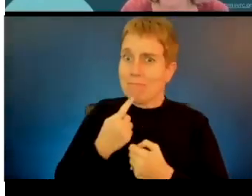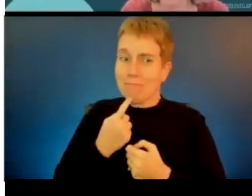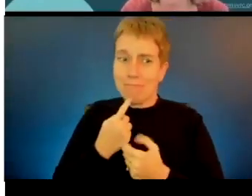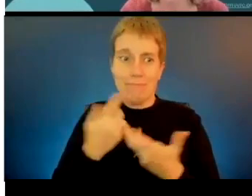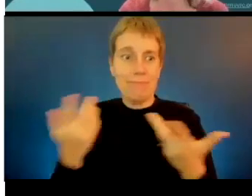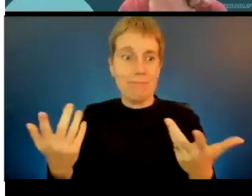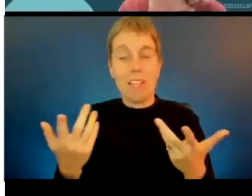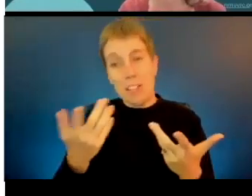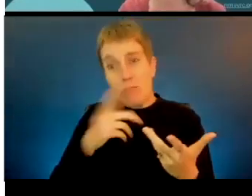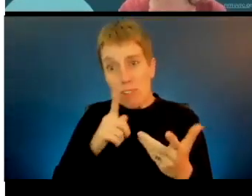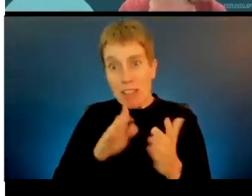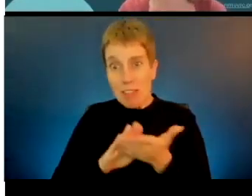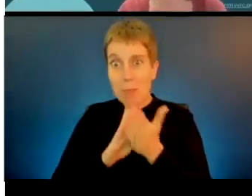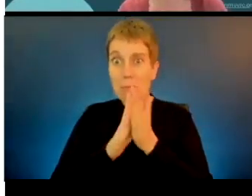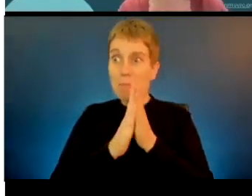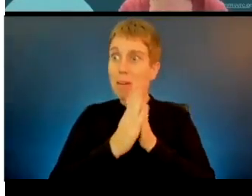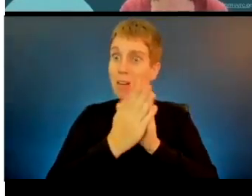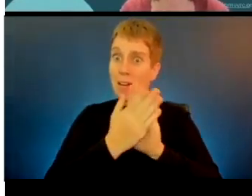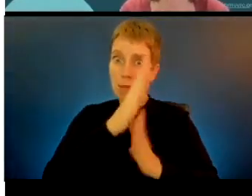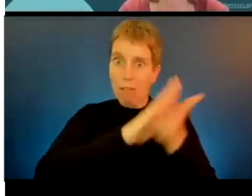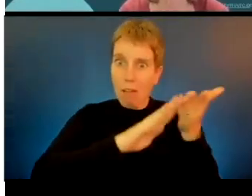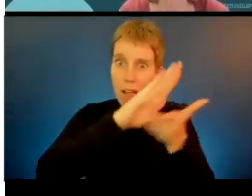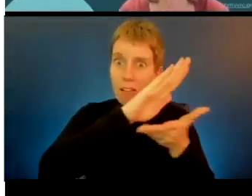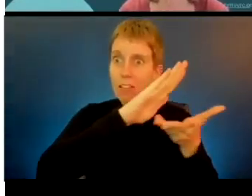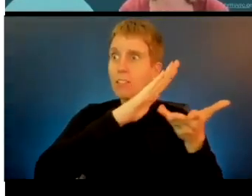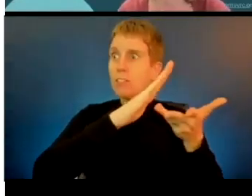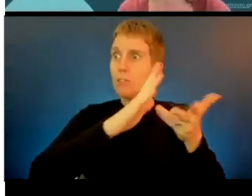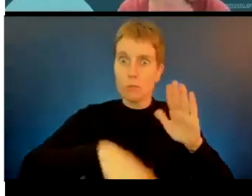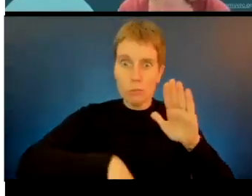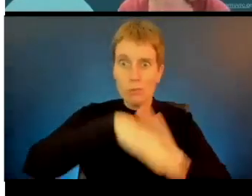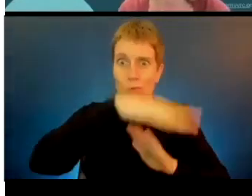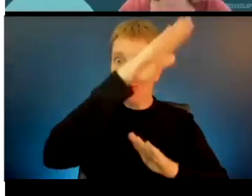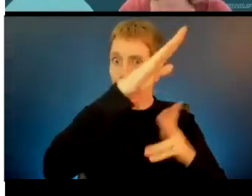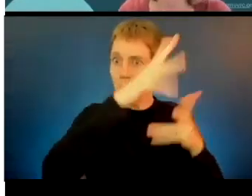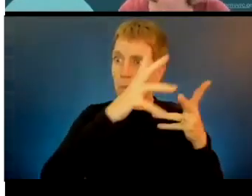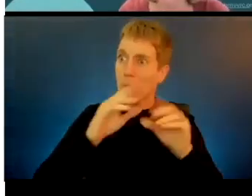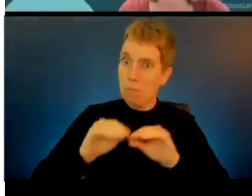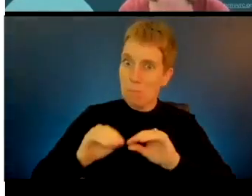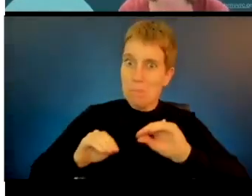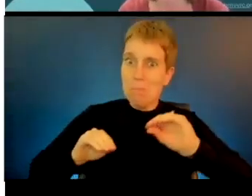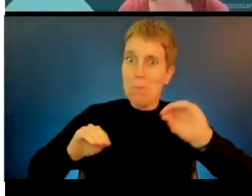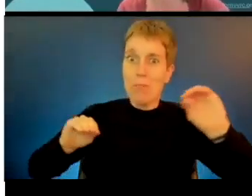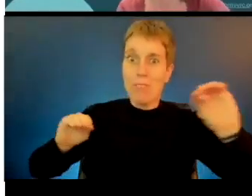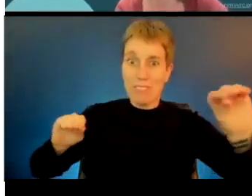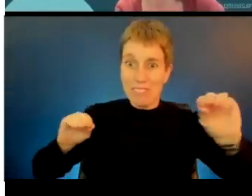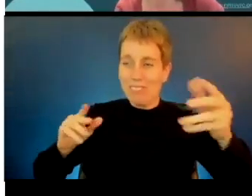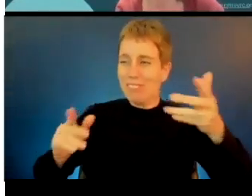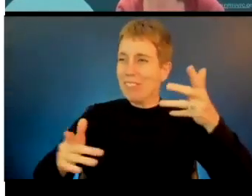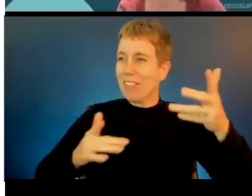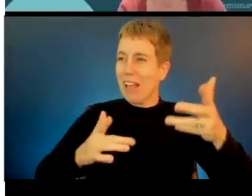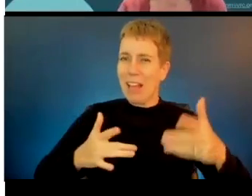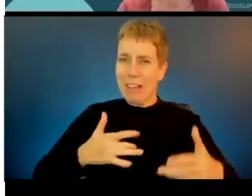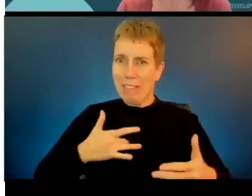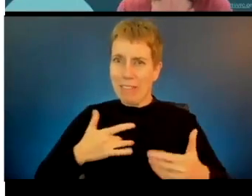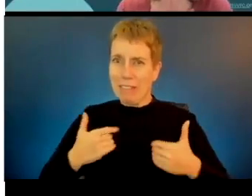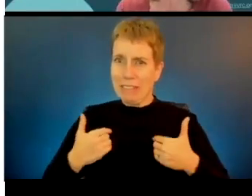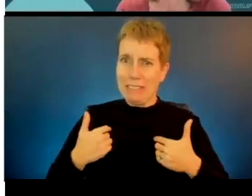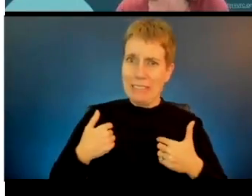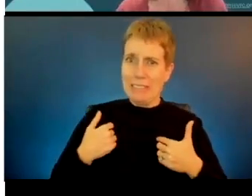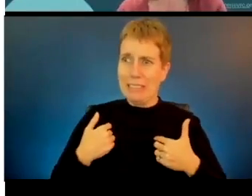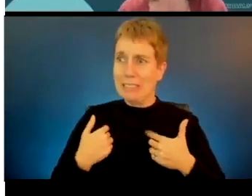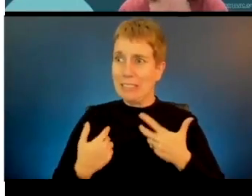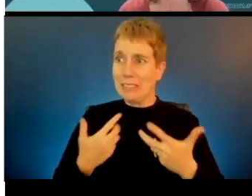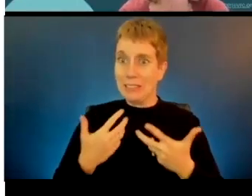of origin, that can present some challenges in feeling kind of divided loyalties between their family of origin and the